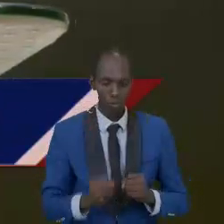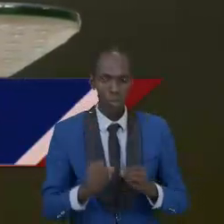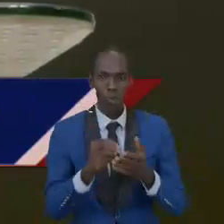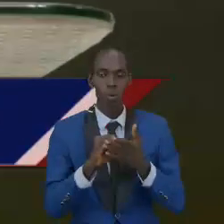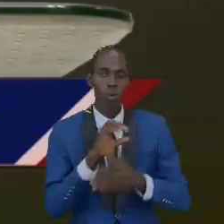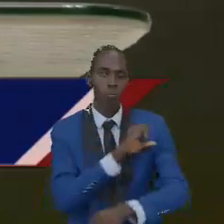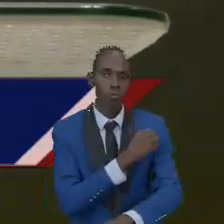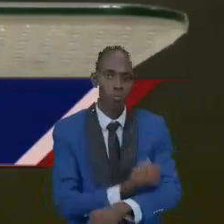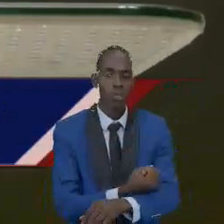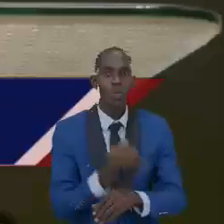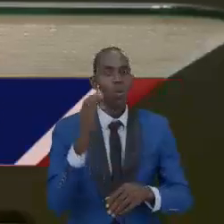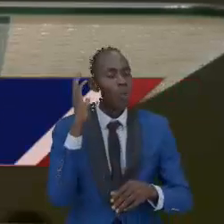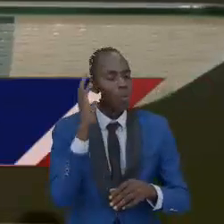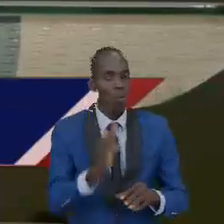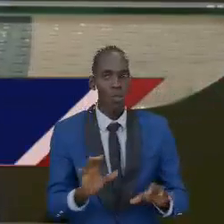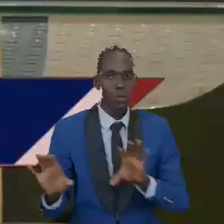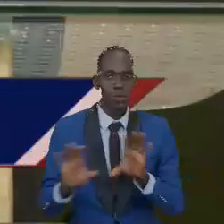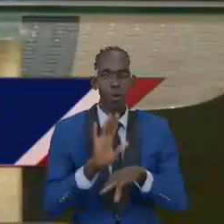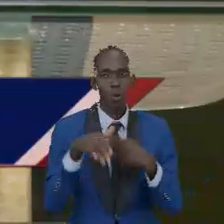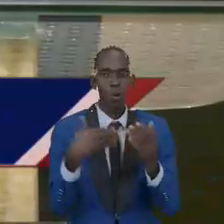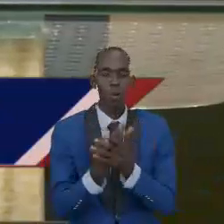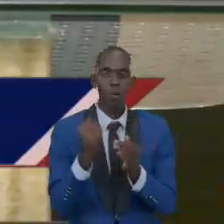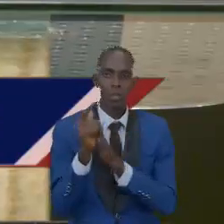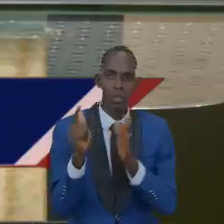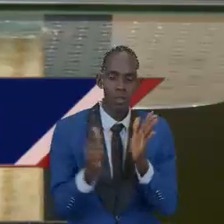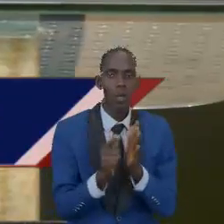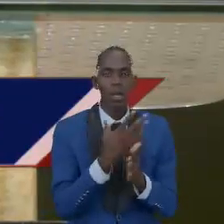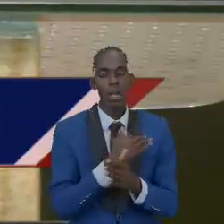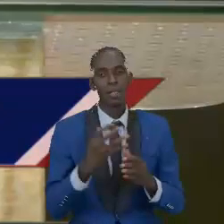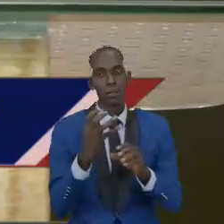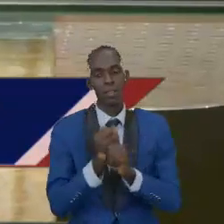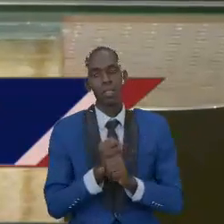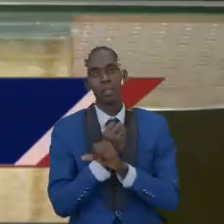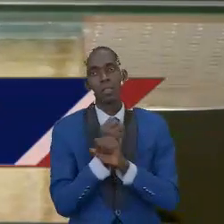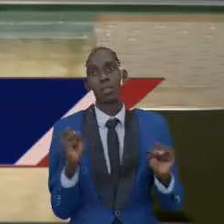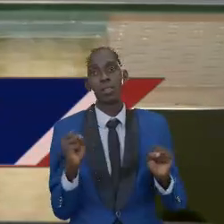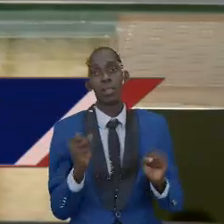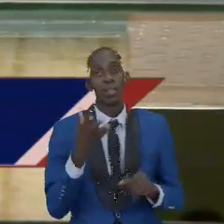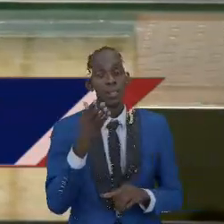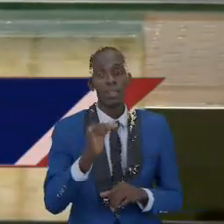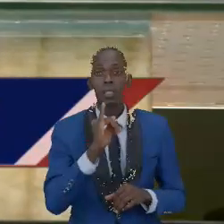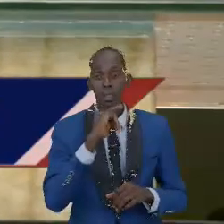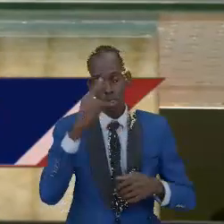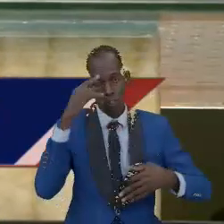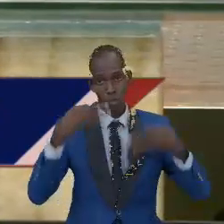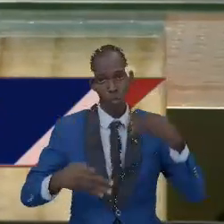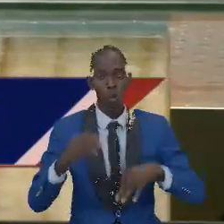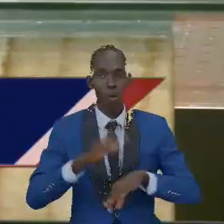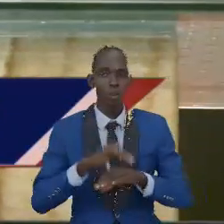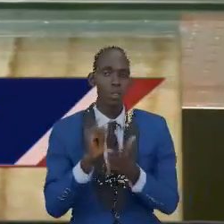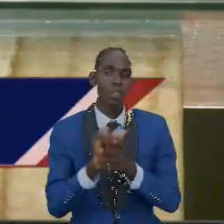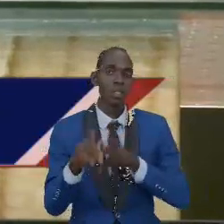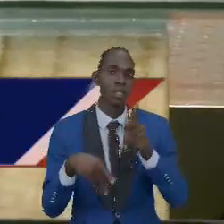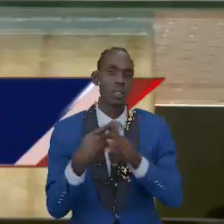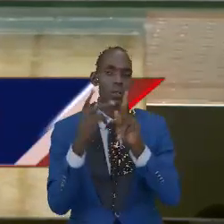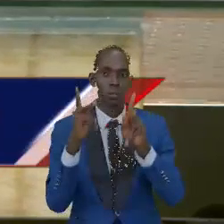he will fulfill the law and be saved. There's judgment on such an individual.